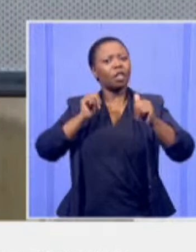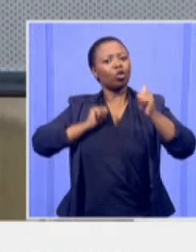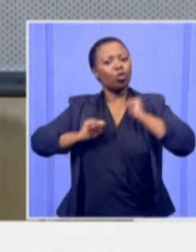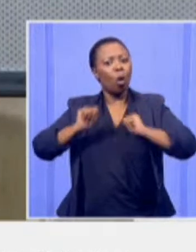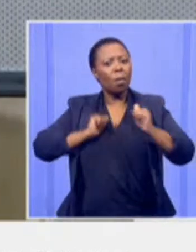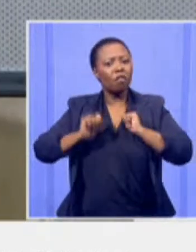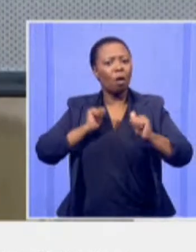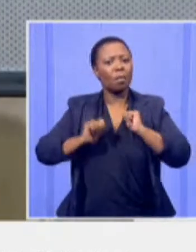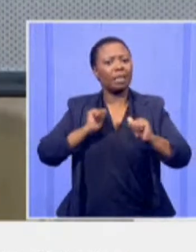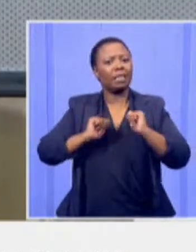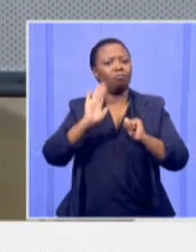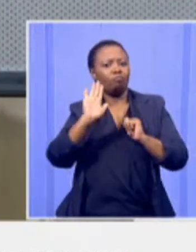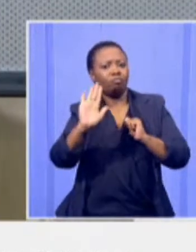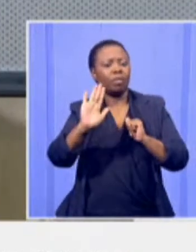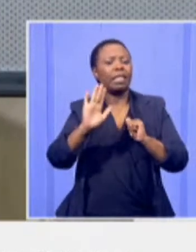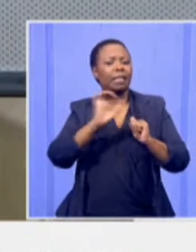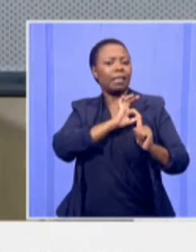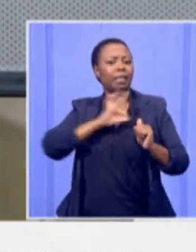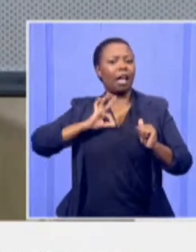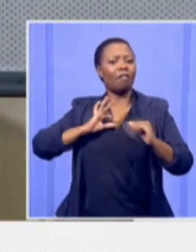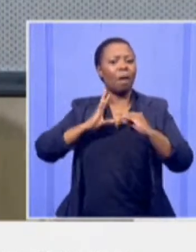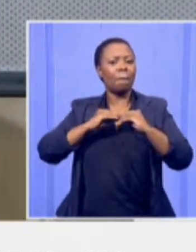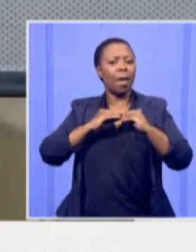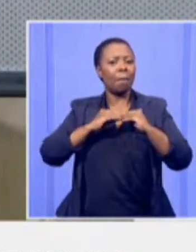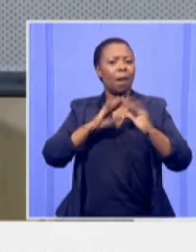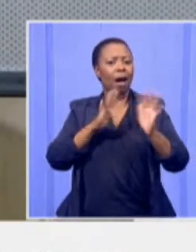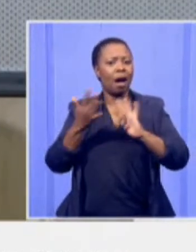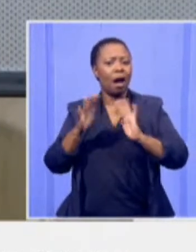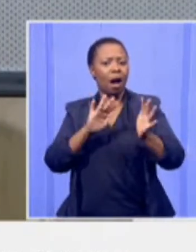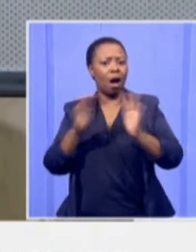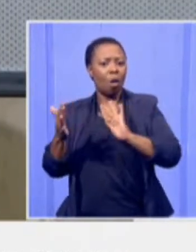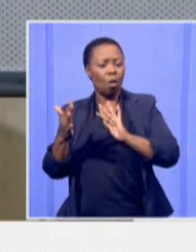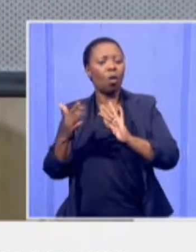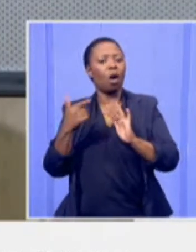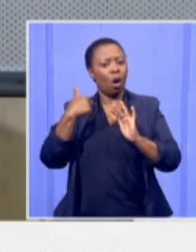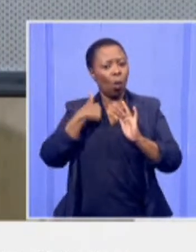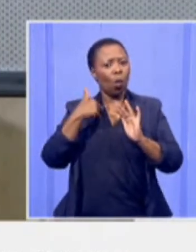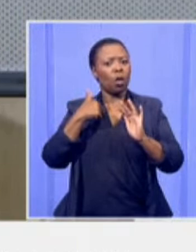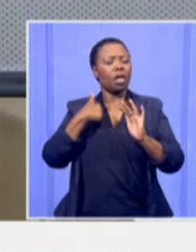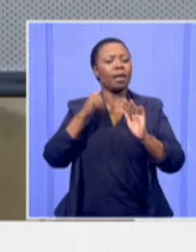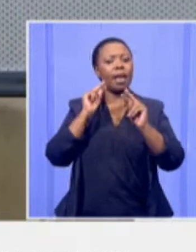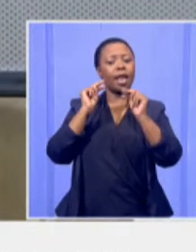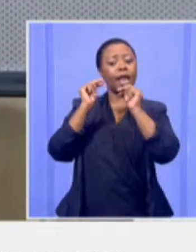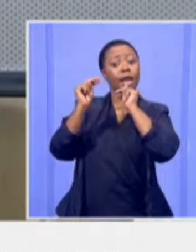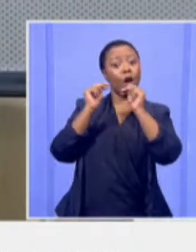a staff member. So that's how we usually, conduct salary negotiations.